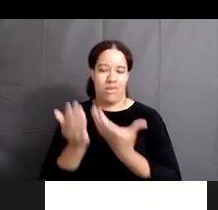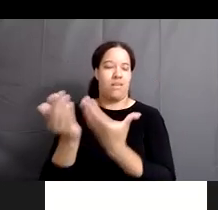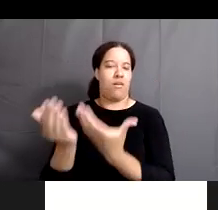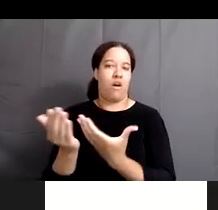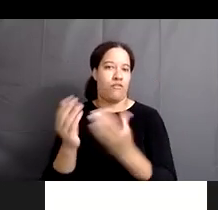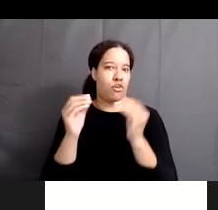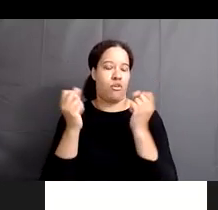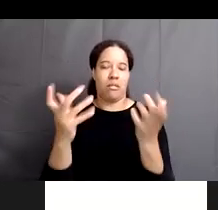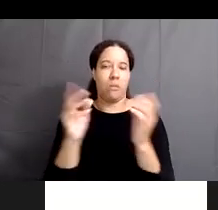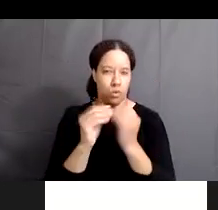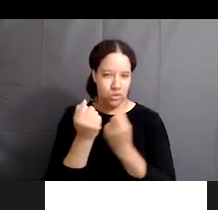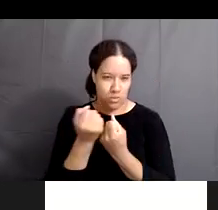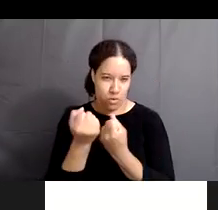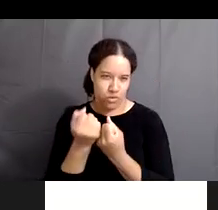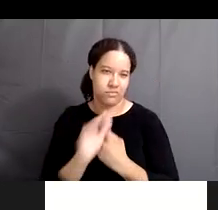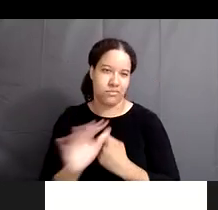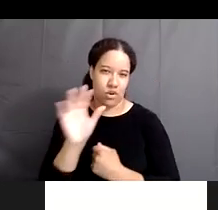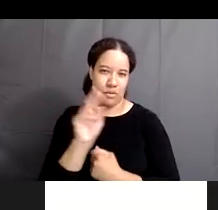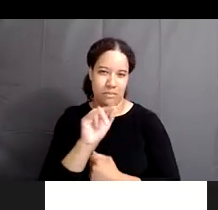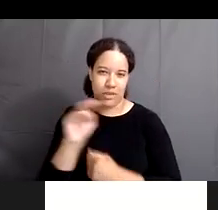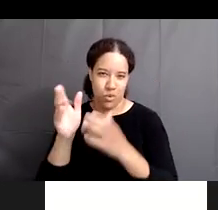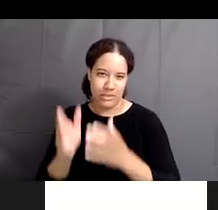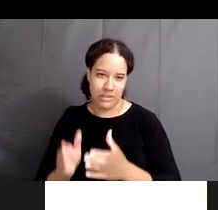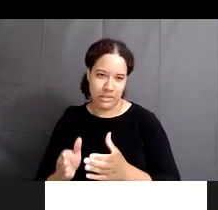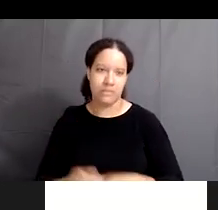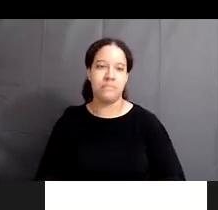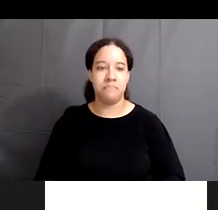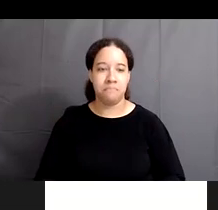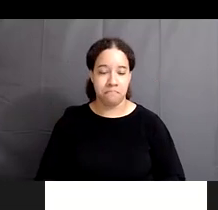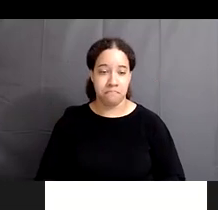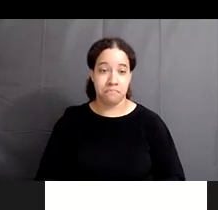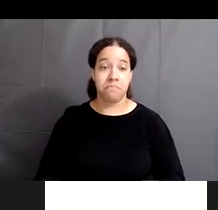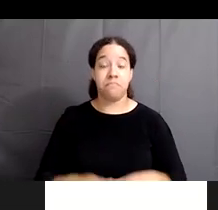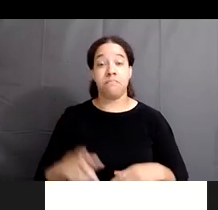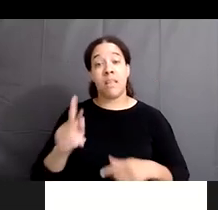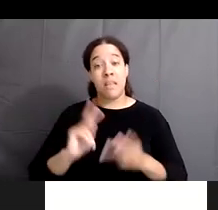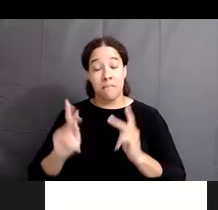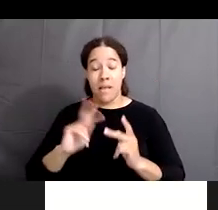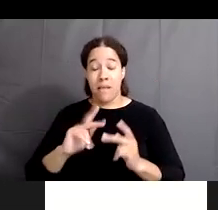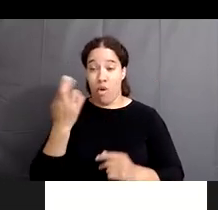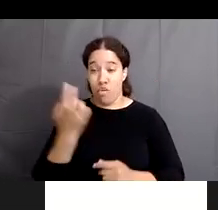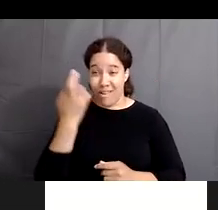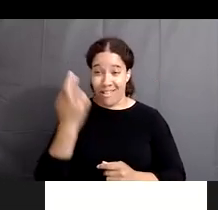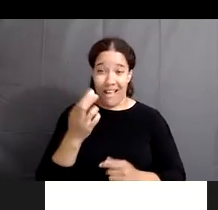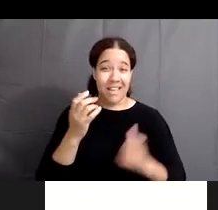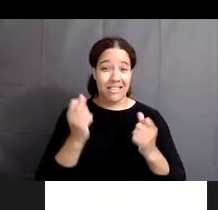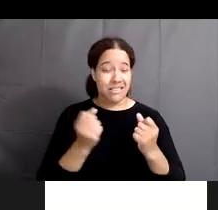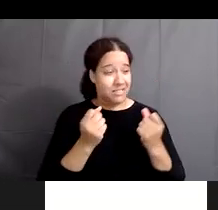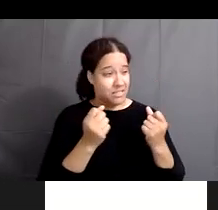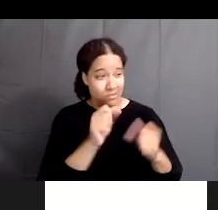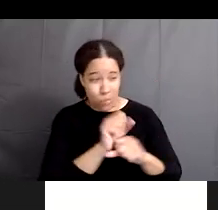about work-life balance and understanding that unpredictable scheduling, demanding hours, being stretched too thin